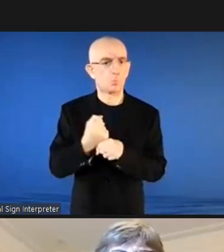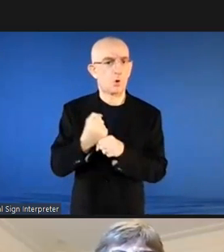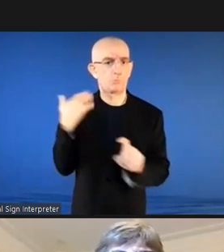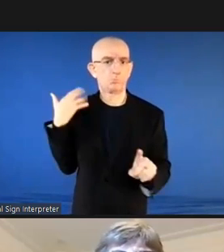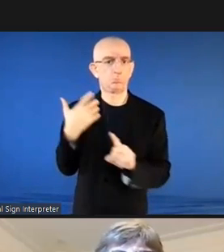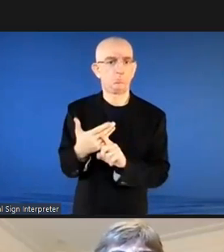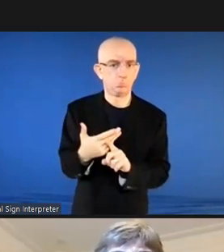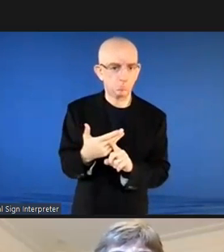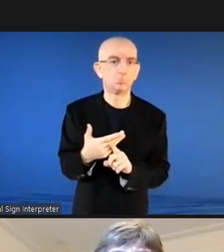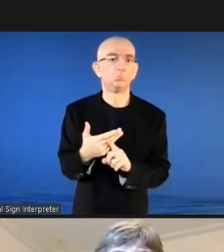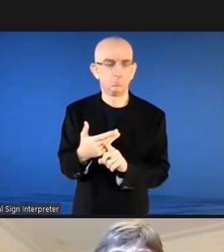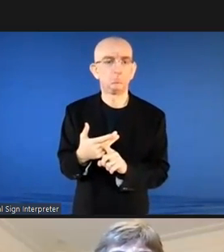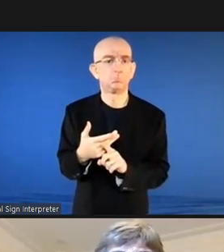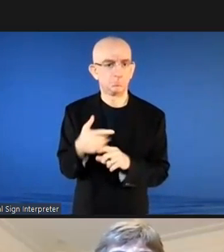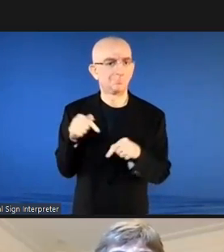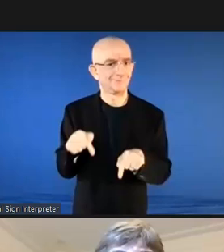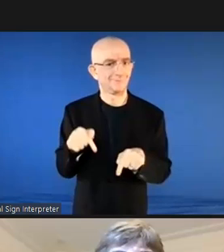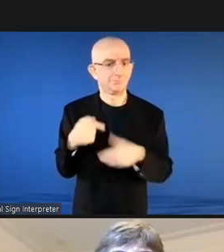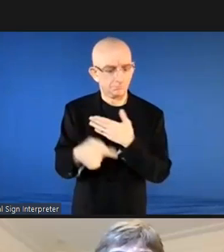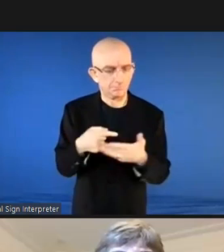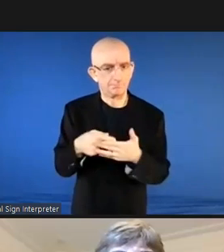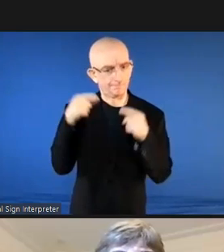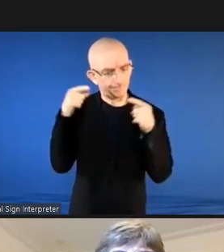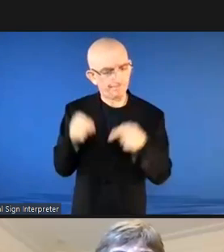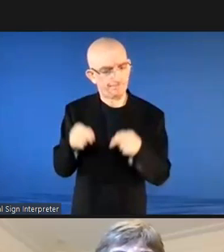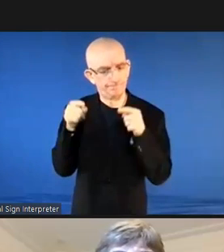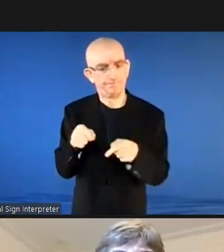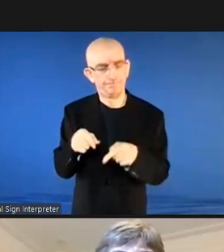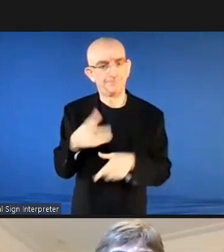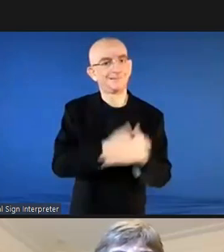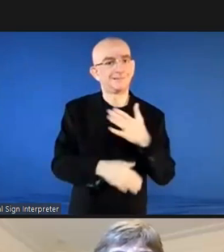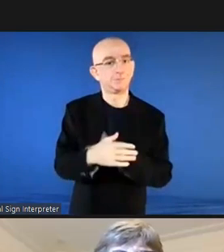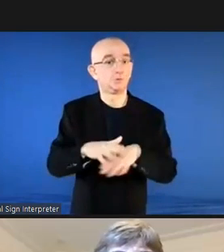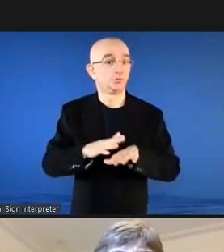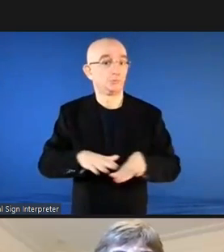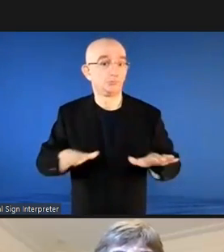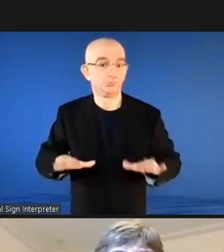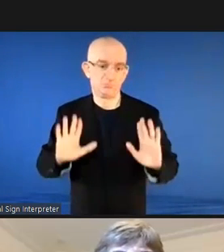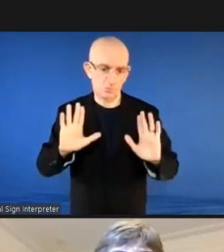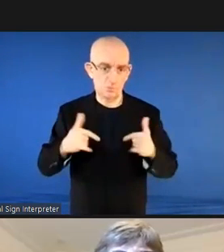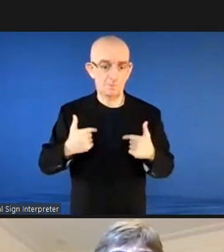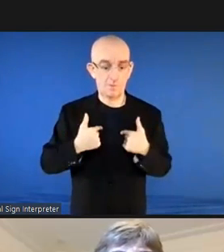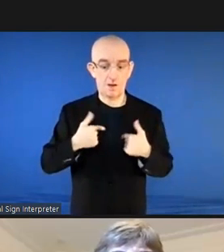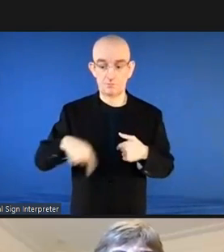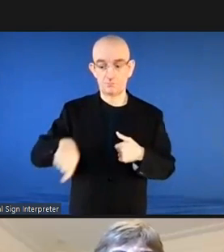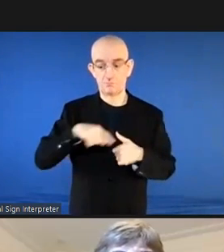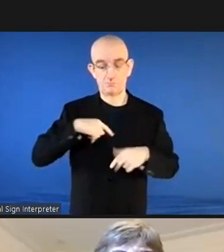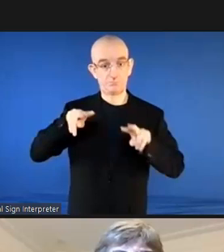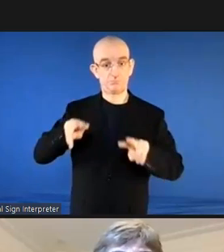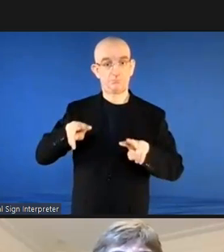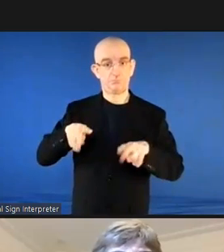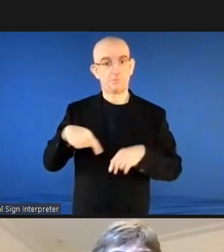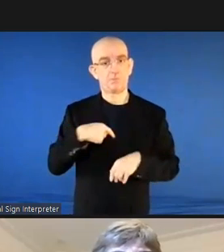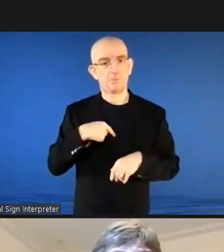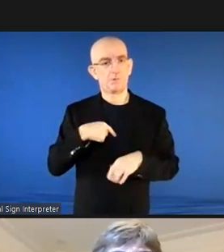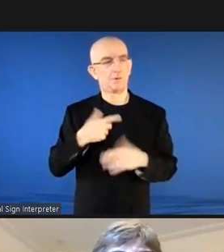from our point of view, of course, again, I would agree with what Penny said. I think probably everyone listening here